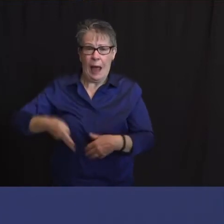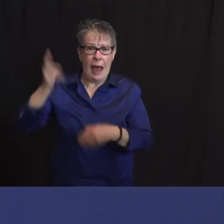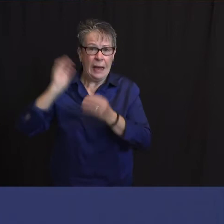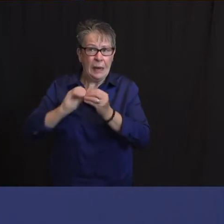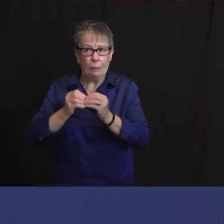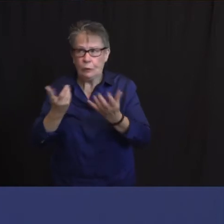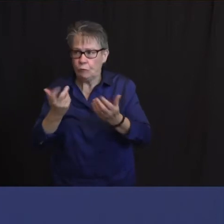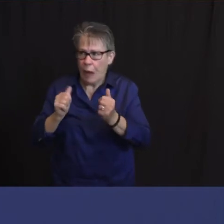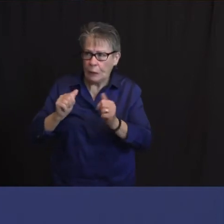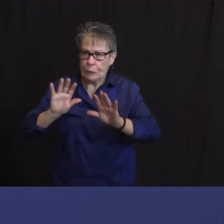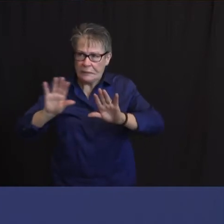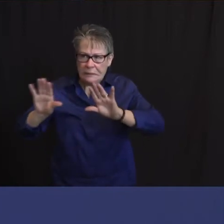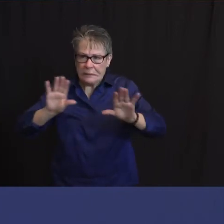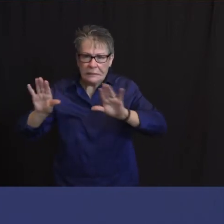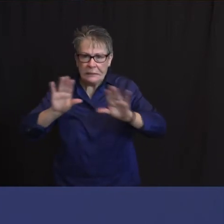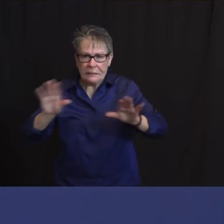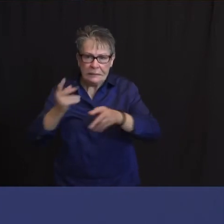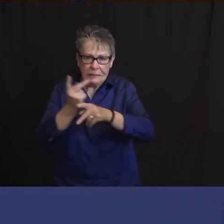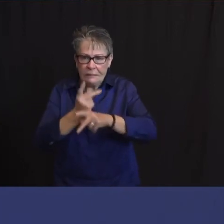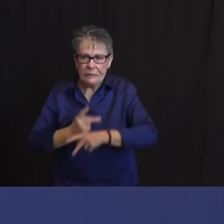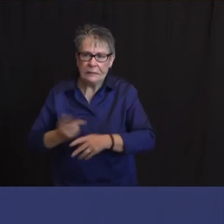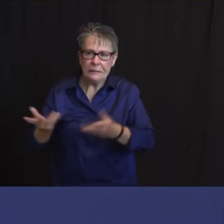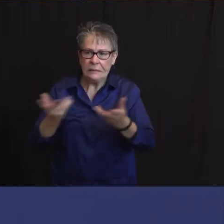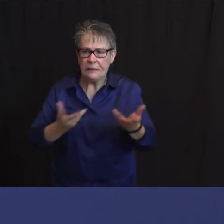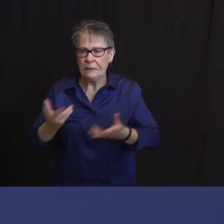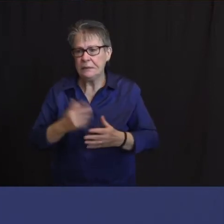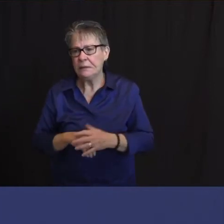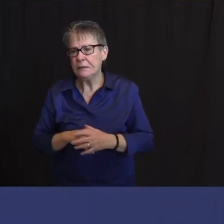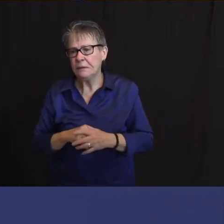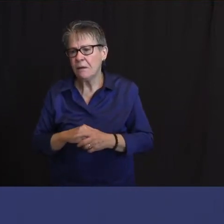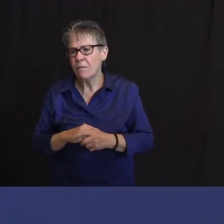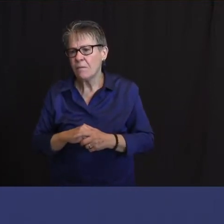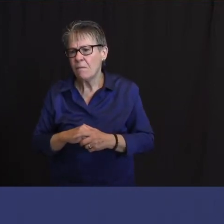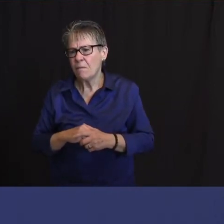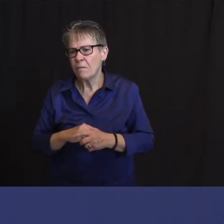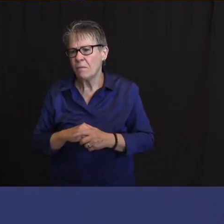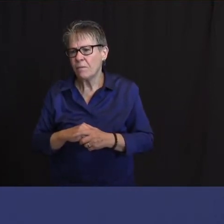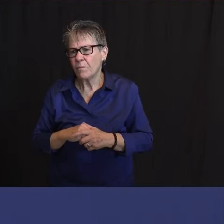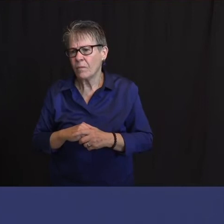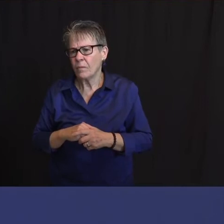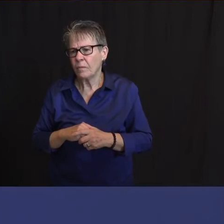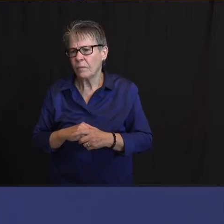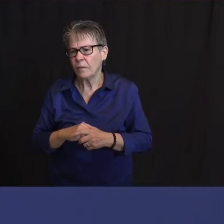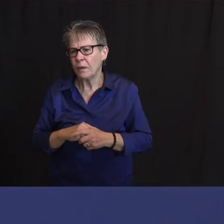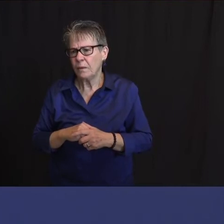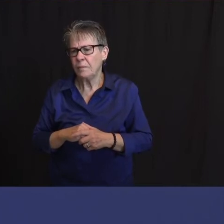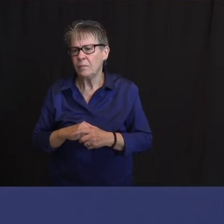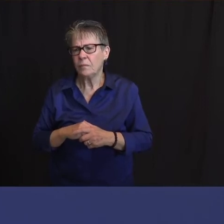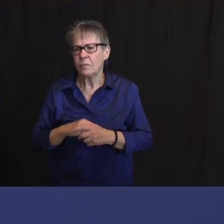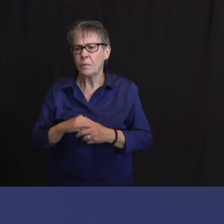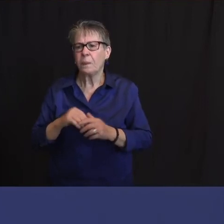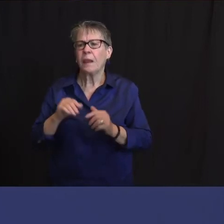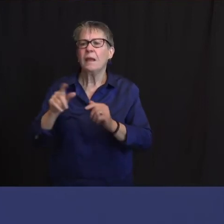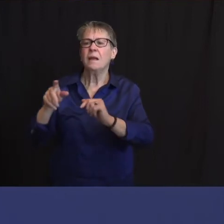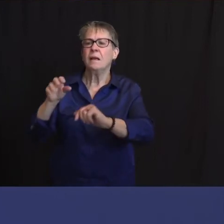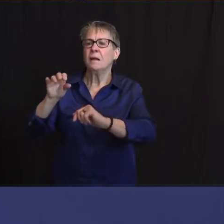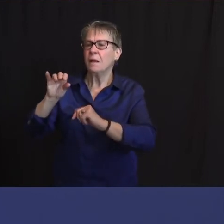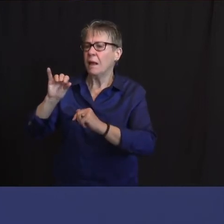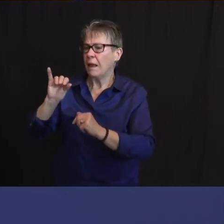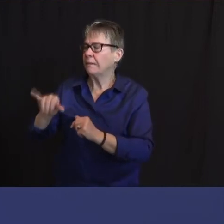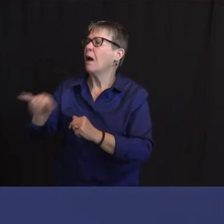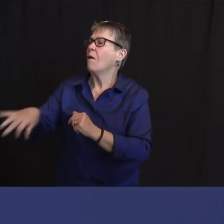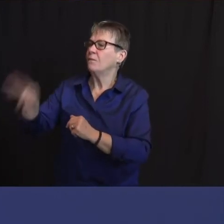for Alex's question. The contract was with a company called Xtend, X-T-E-N-D, all caps. It was